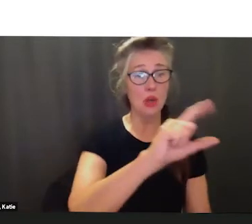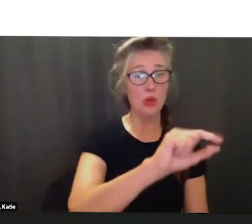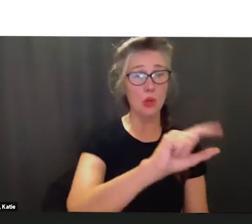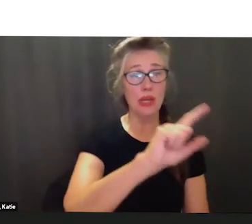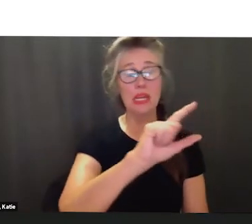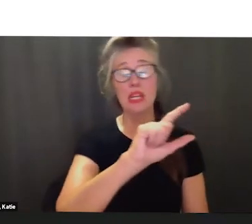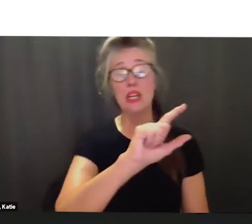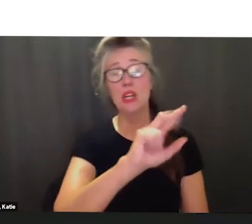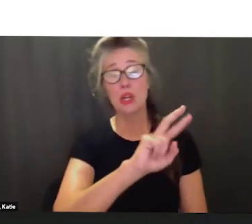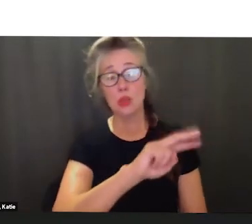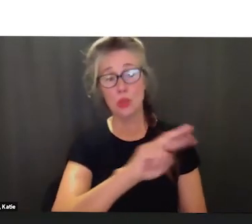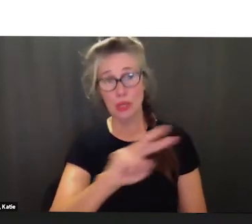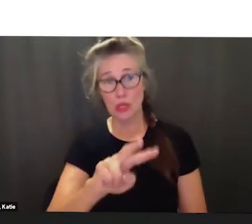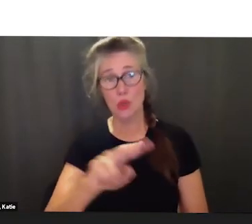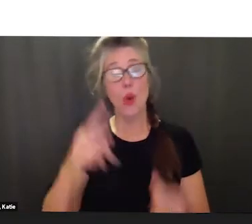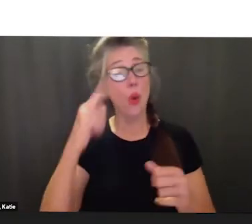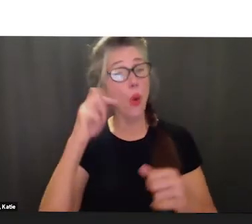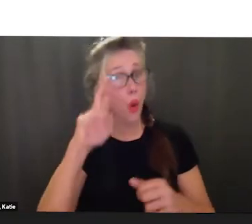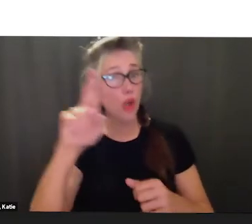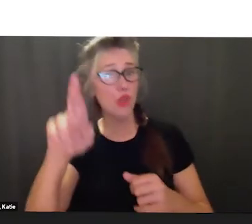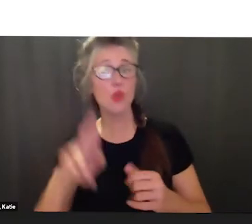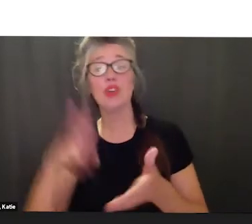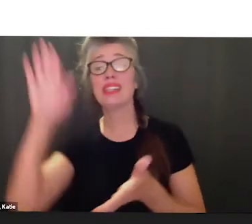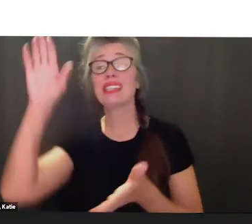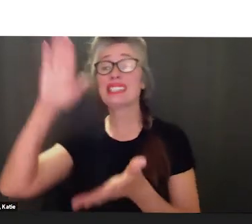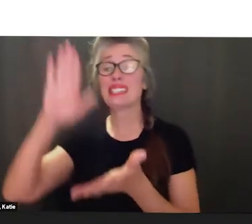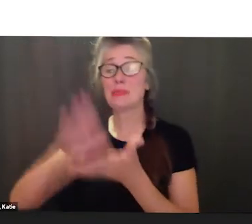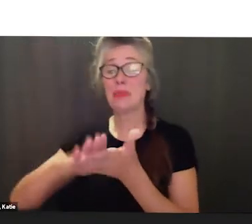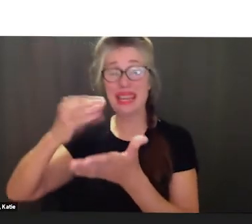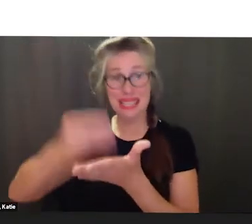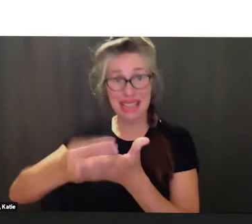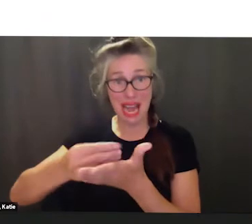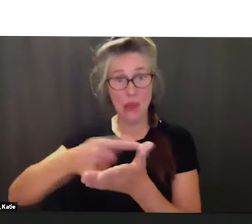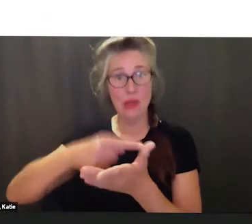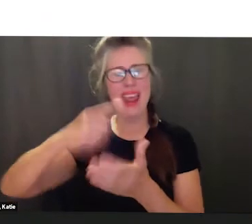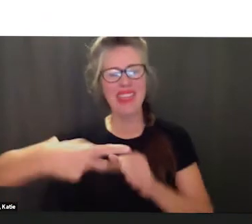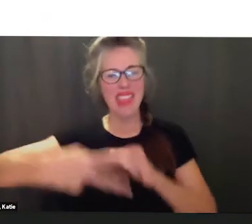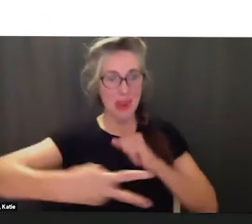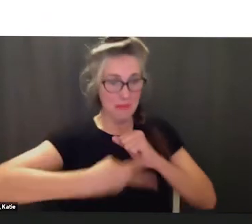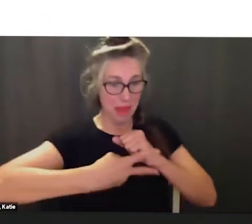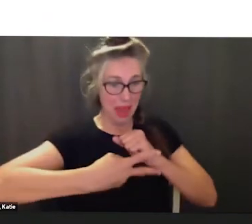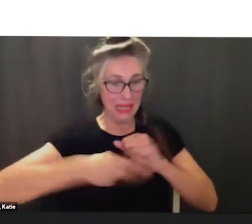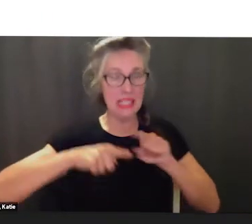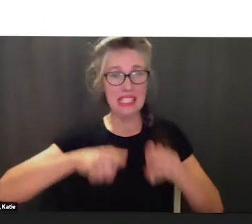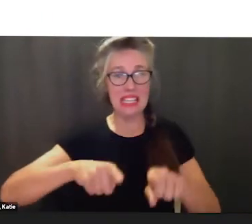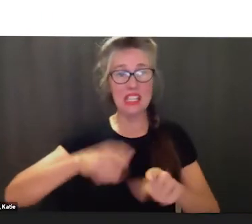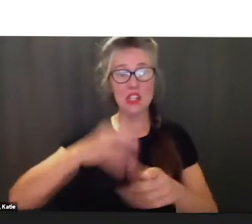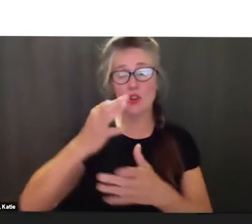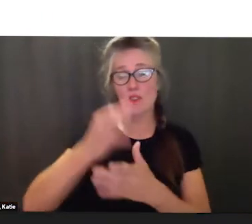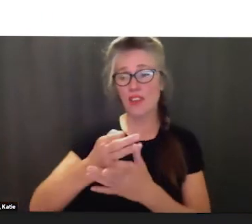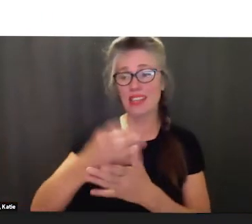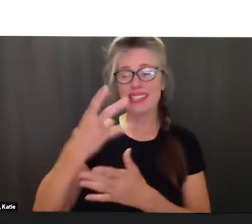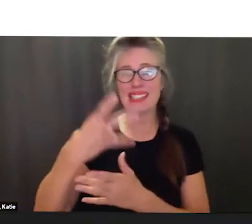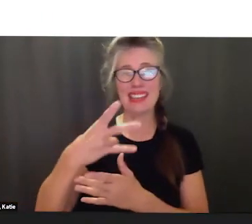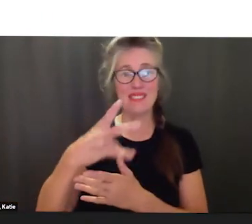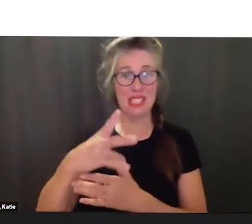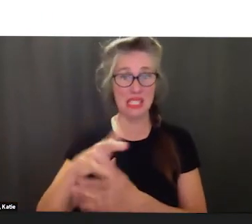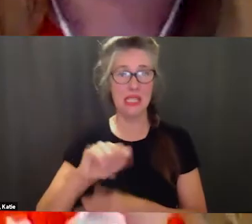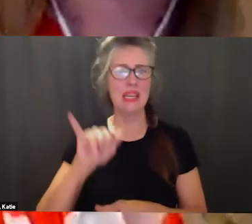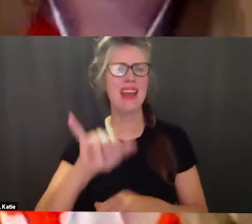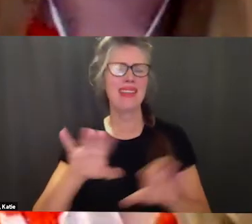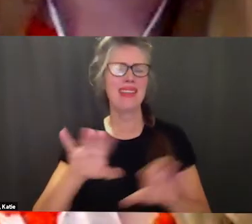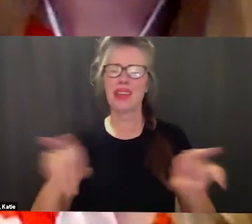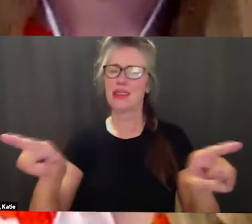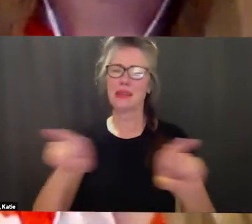current year deficit and then just bank it in your Fund 17, which does the same thing in